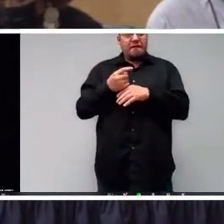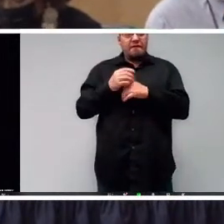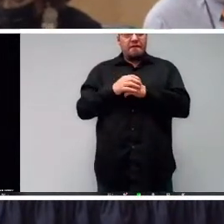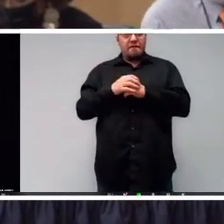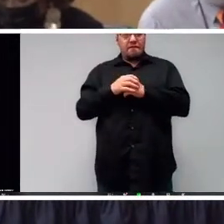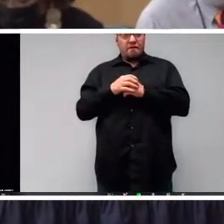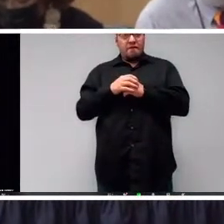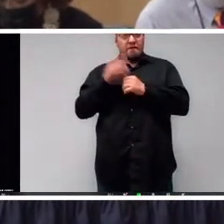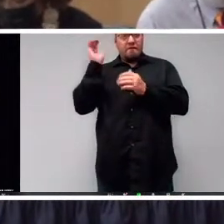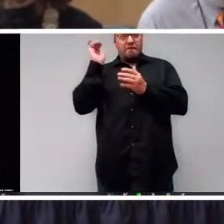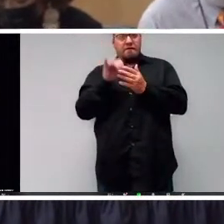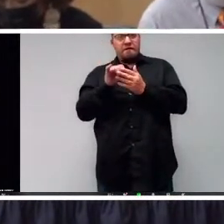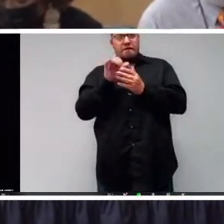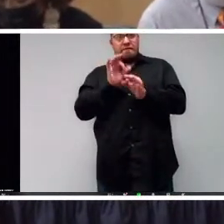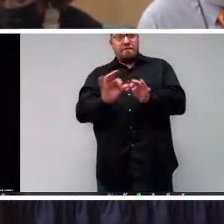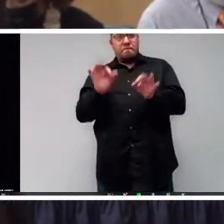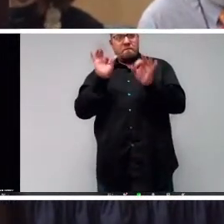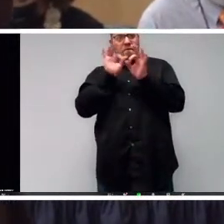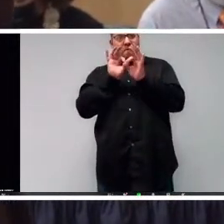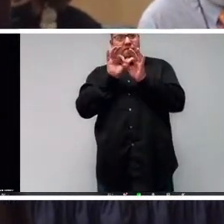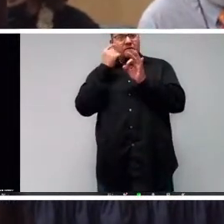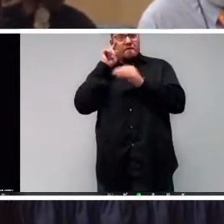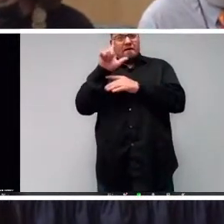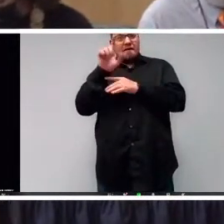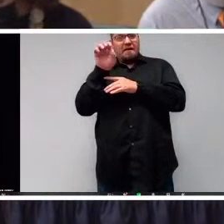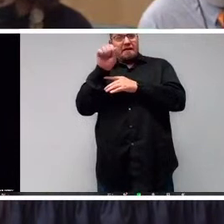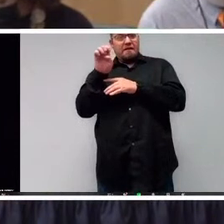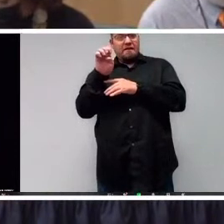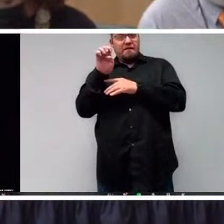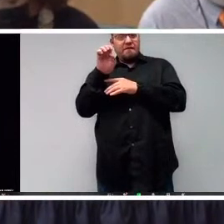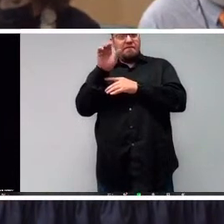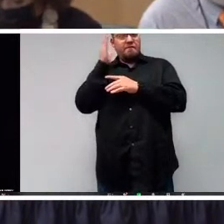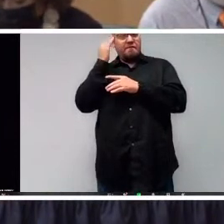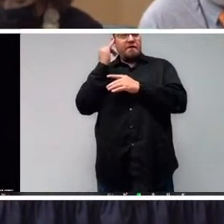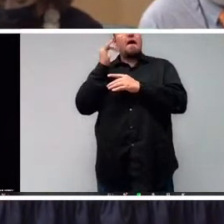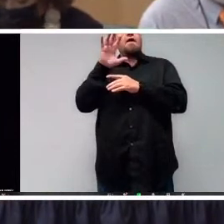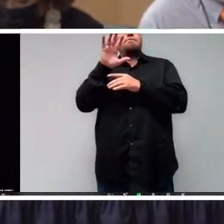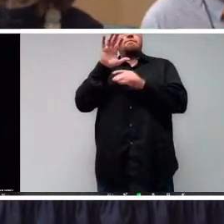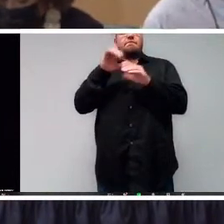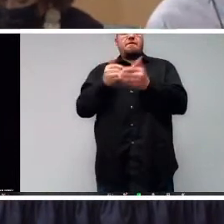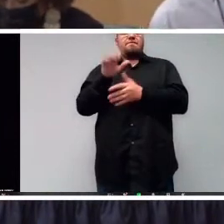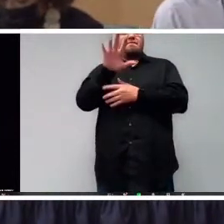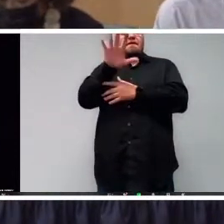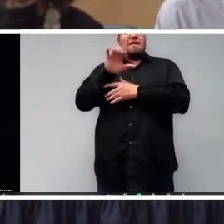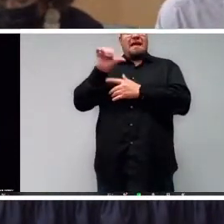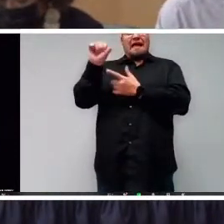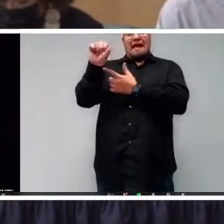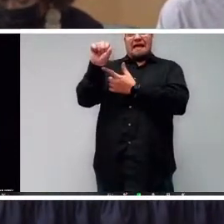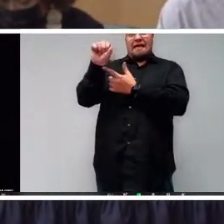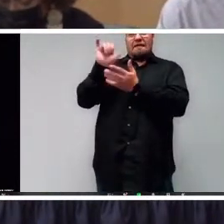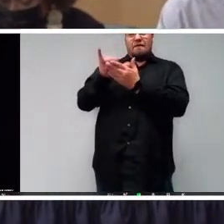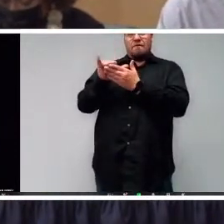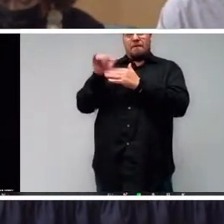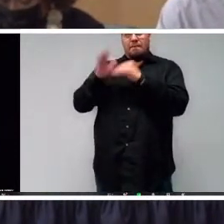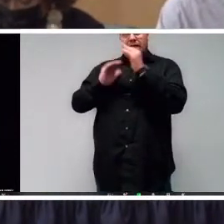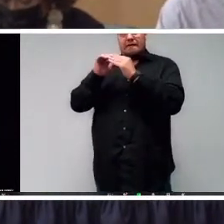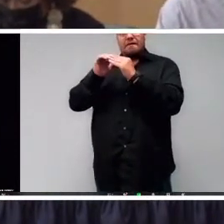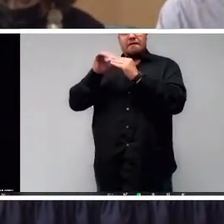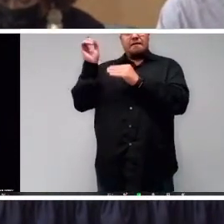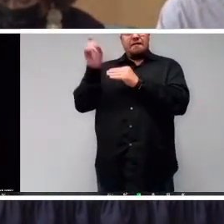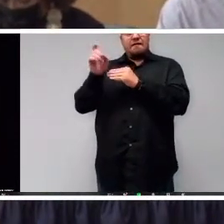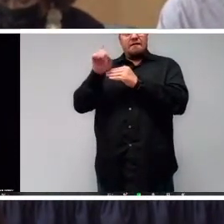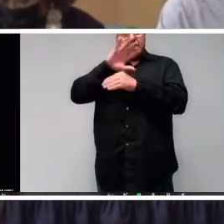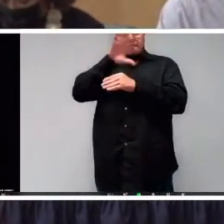and that's important to the lease. Because phase 5A was the build out necessary to include the